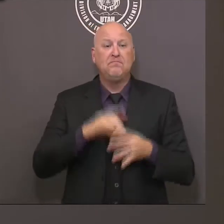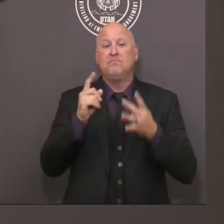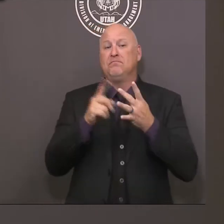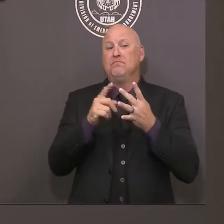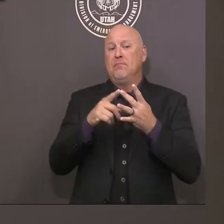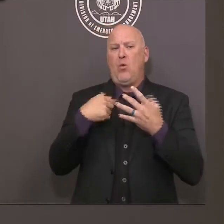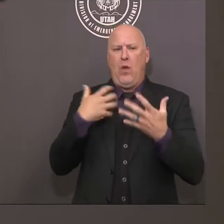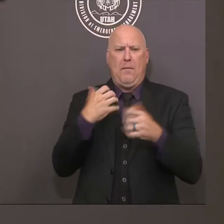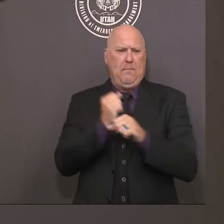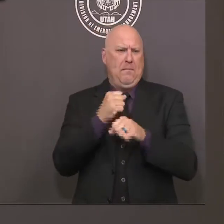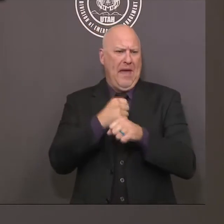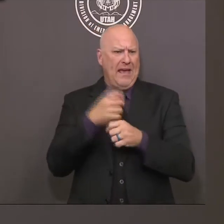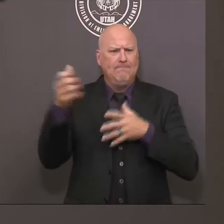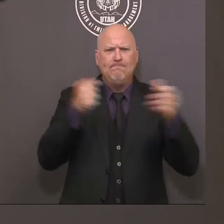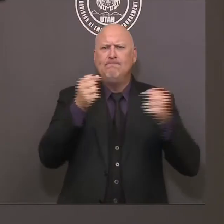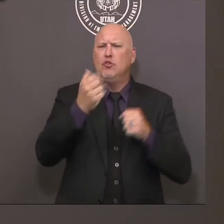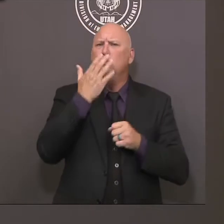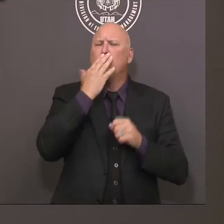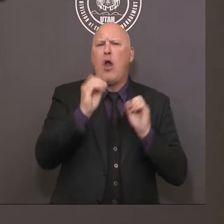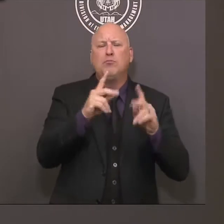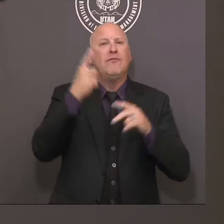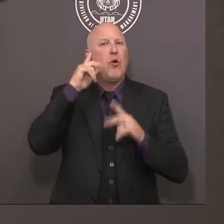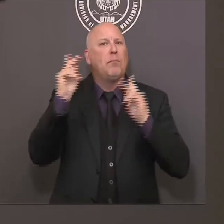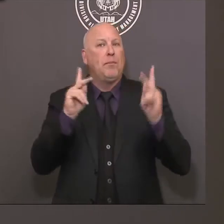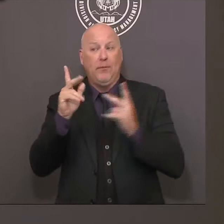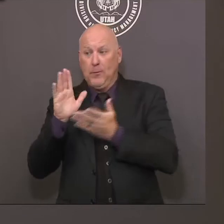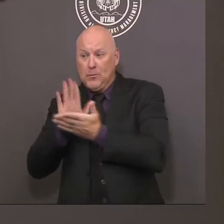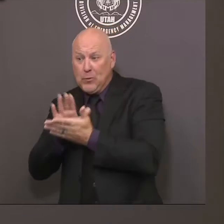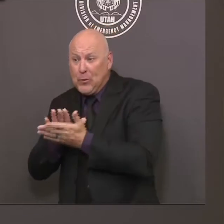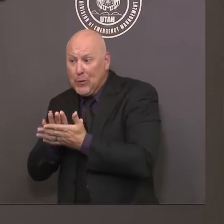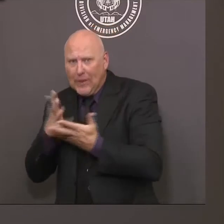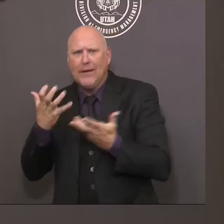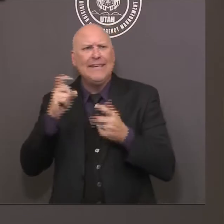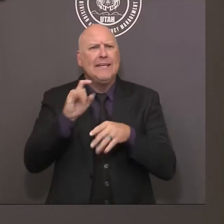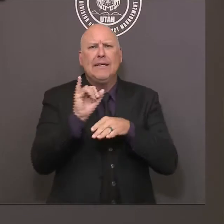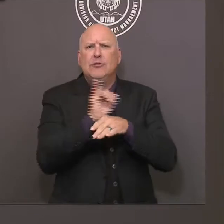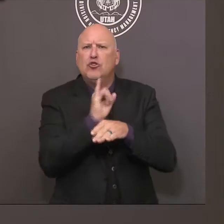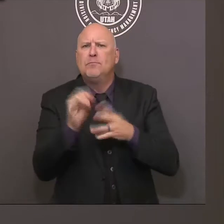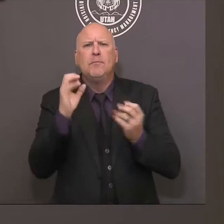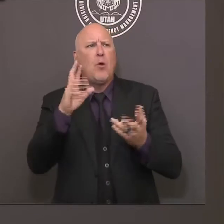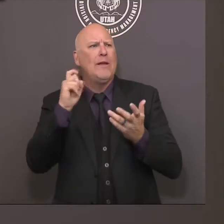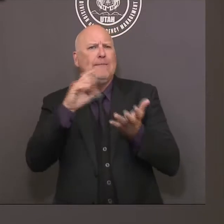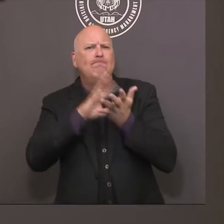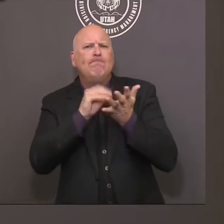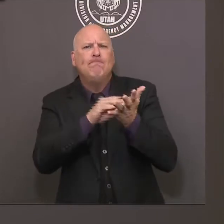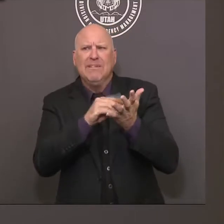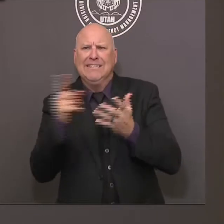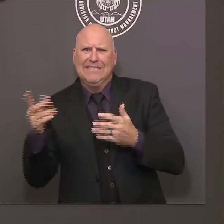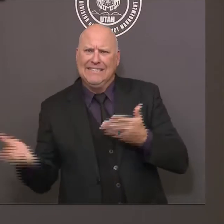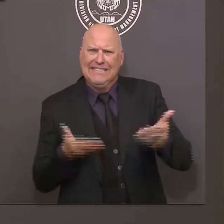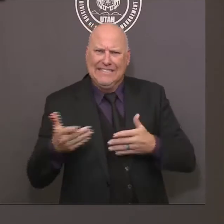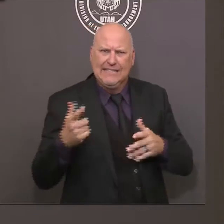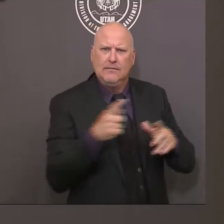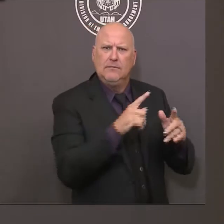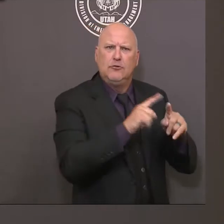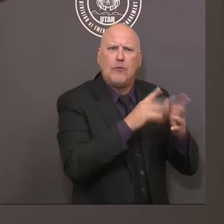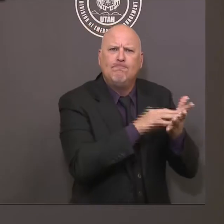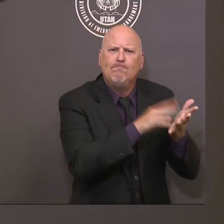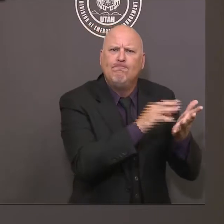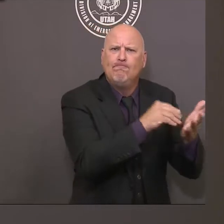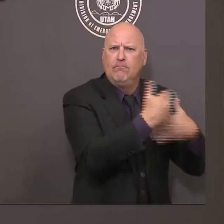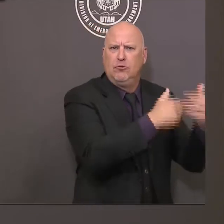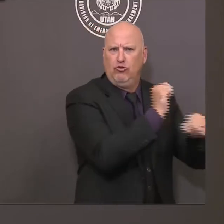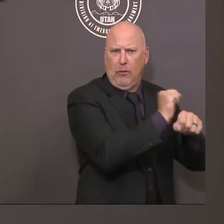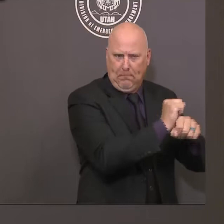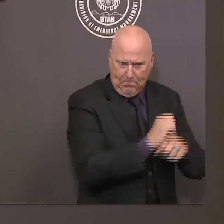a voucher program to Utahns who want to attain post-high school certificates, credentials, and degrees. And 4, provide vouchers